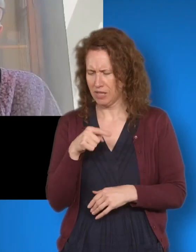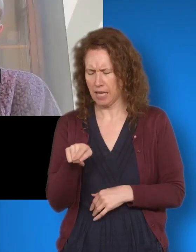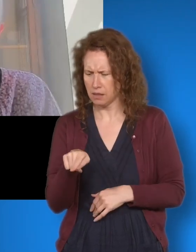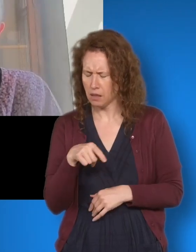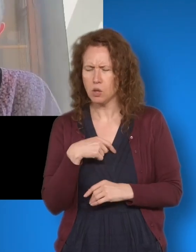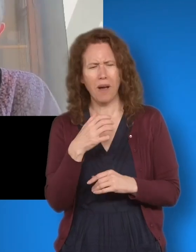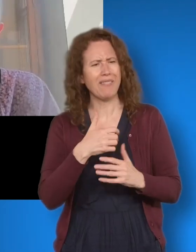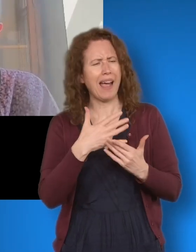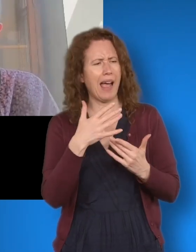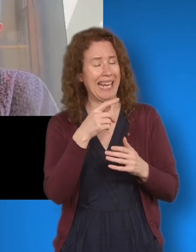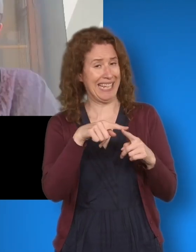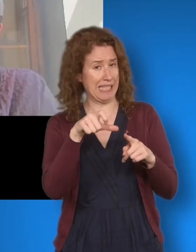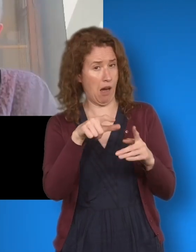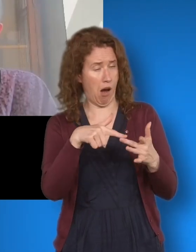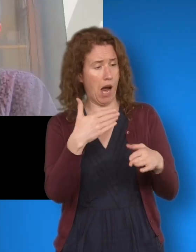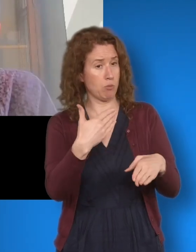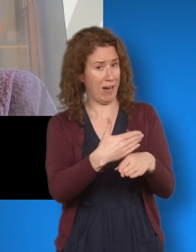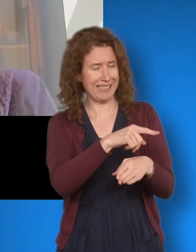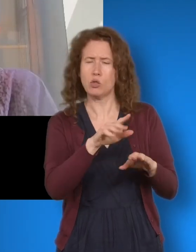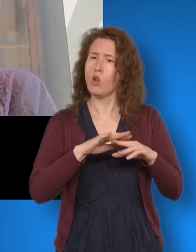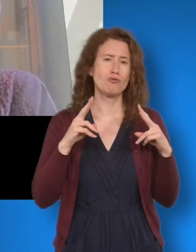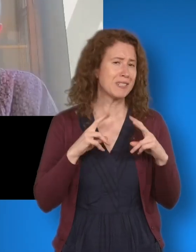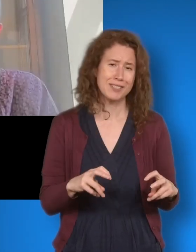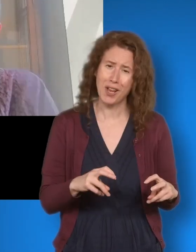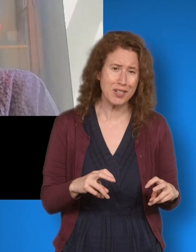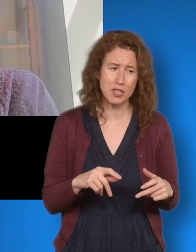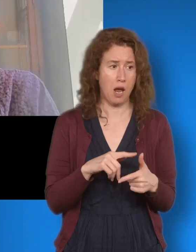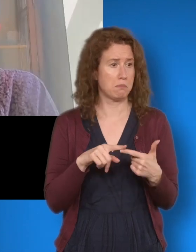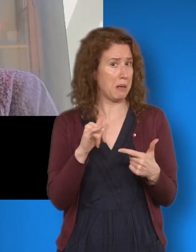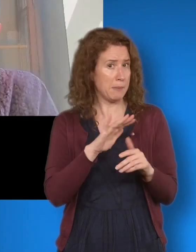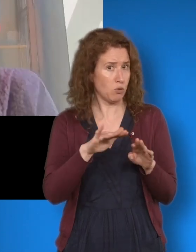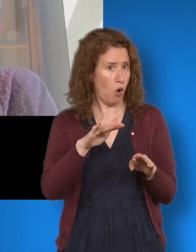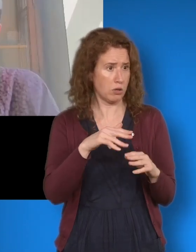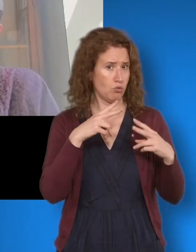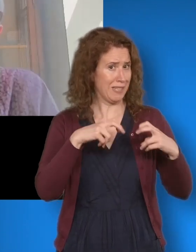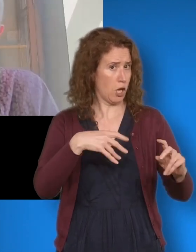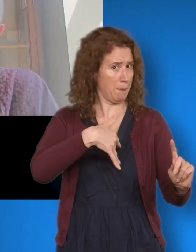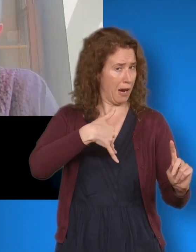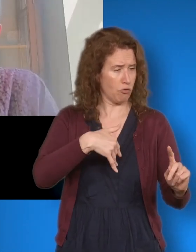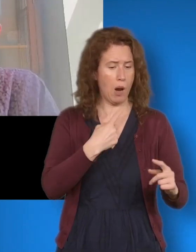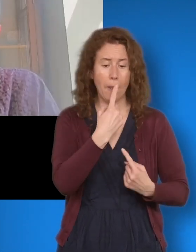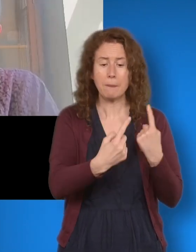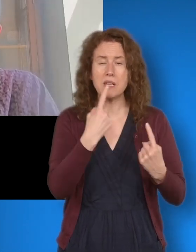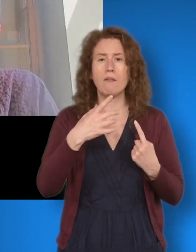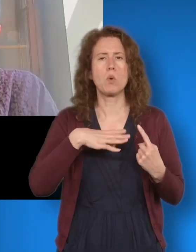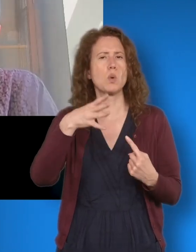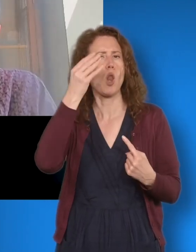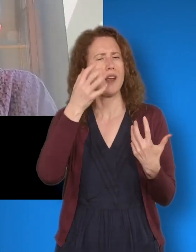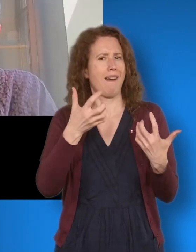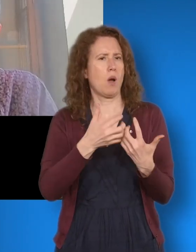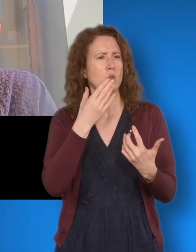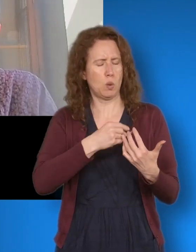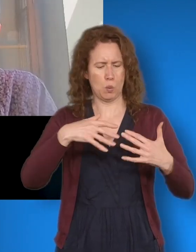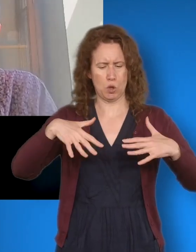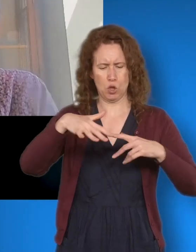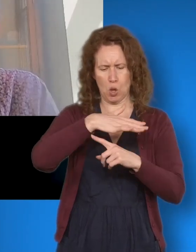for EDI practitioners who are not researchers or necessarily from a research background, wanting to learn how to use